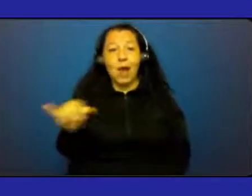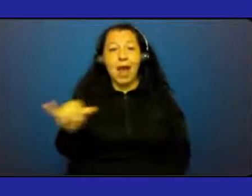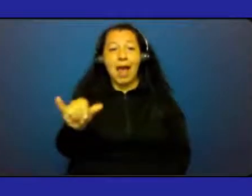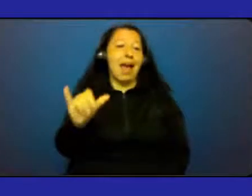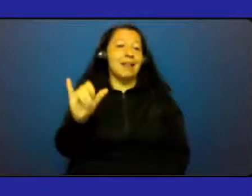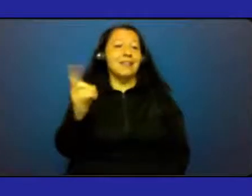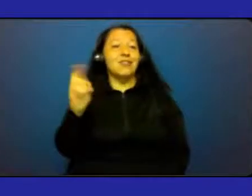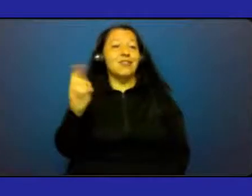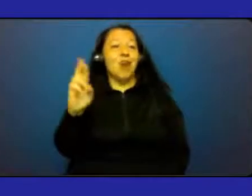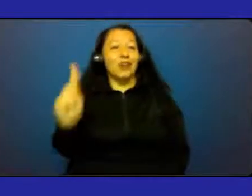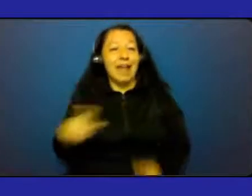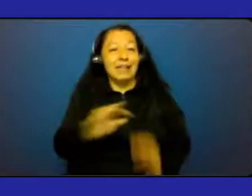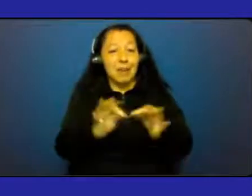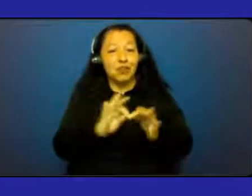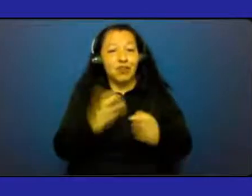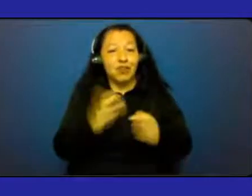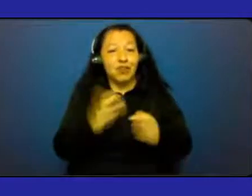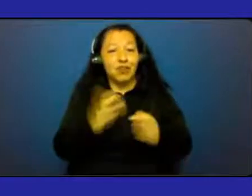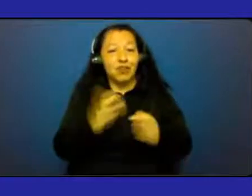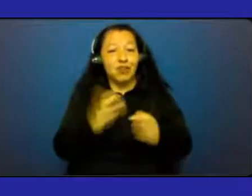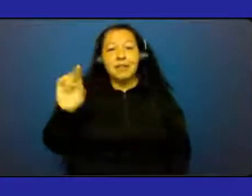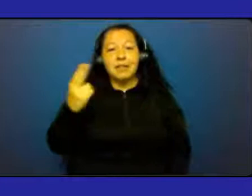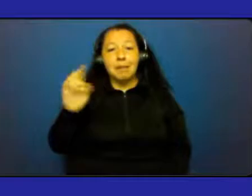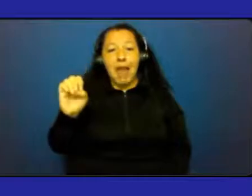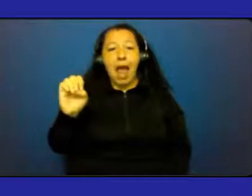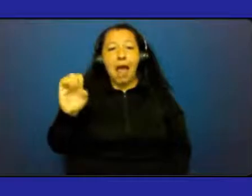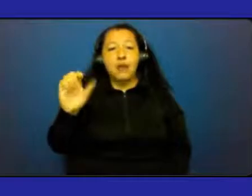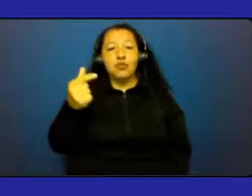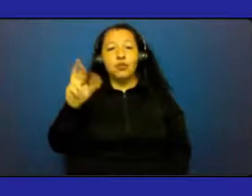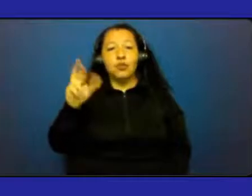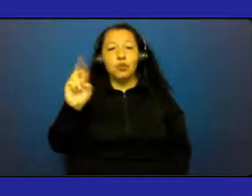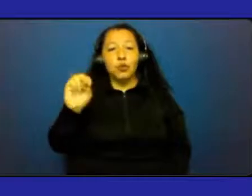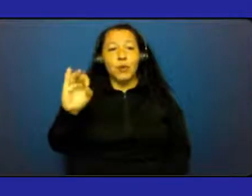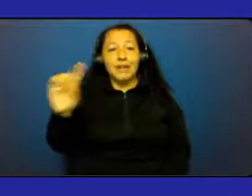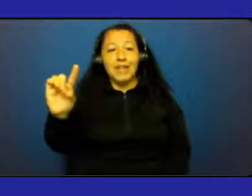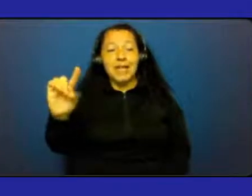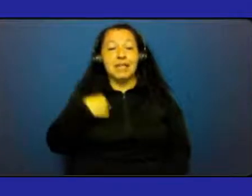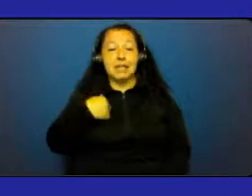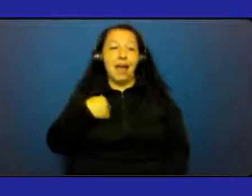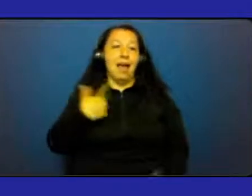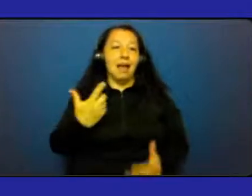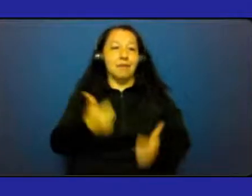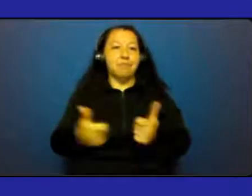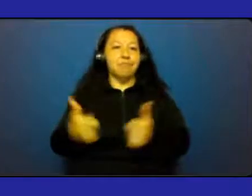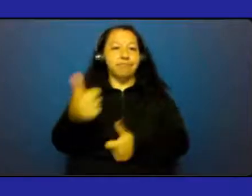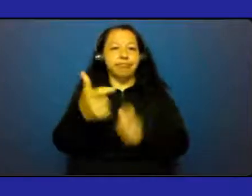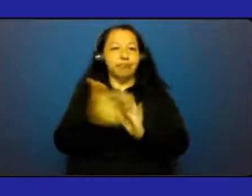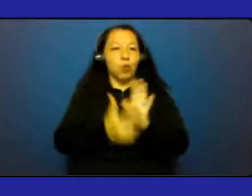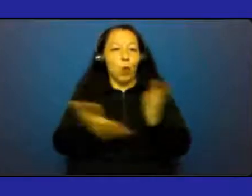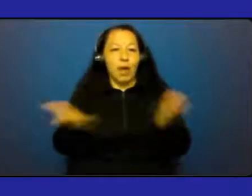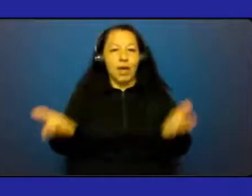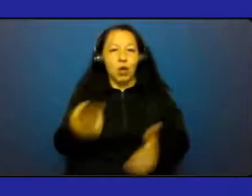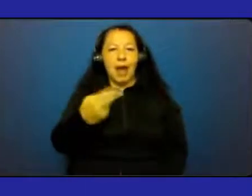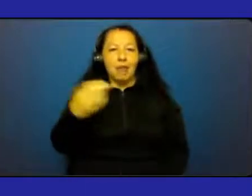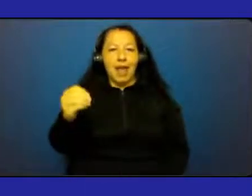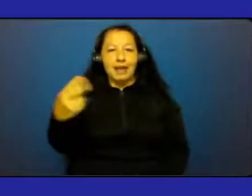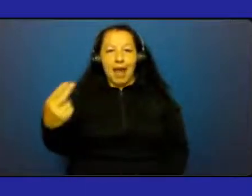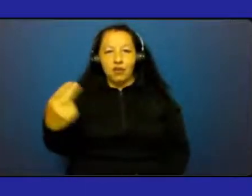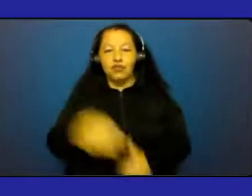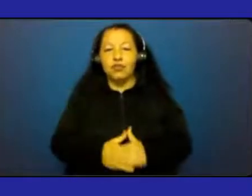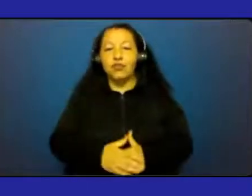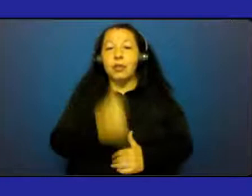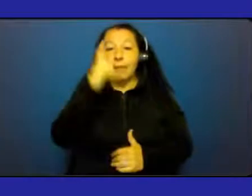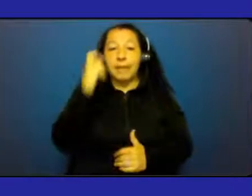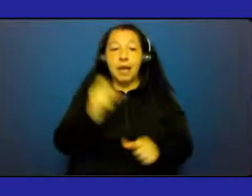Deputy Counsel here at Health and Hospitals. Due to COVID-19 public gathering restrictions, we are convening the